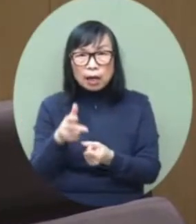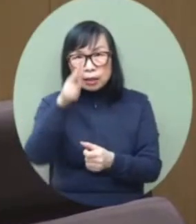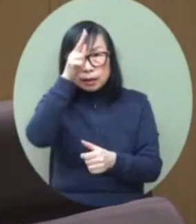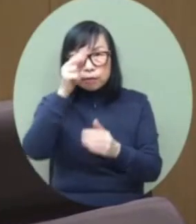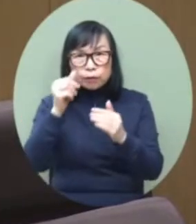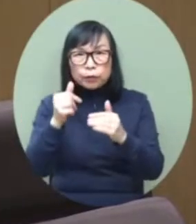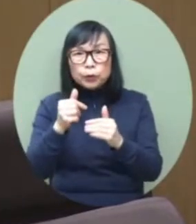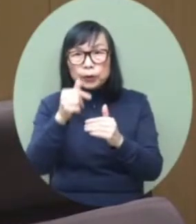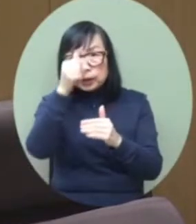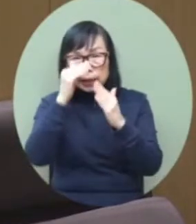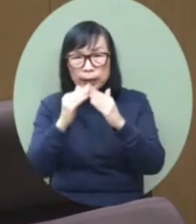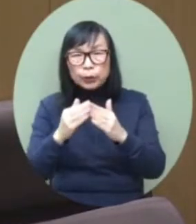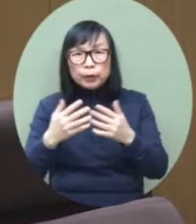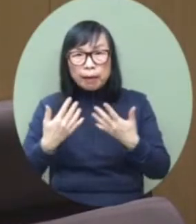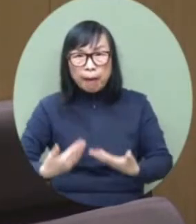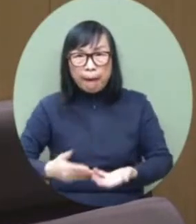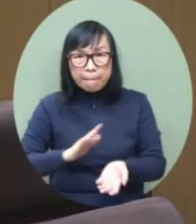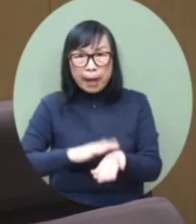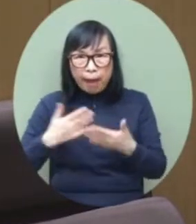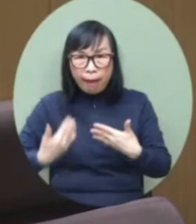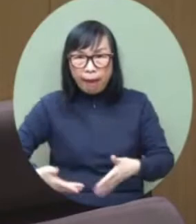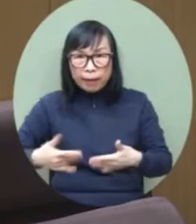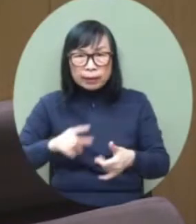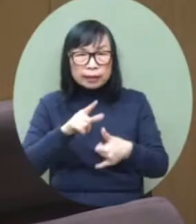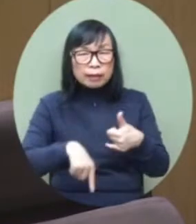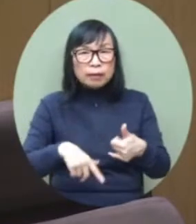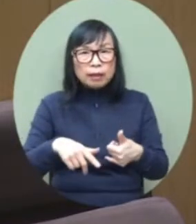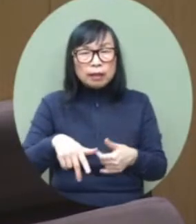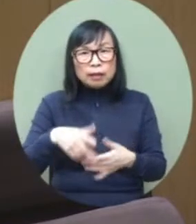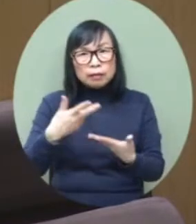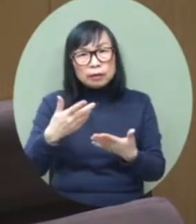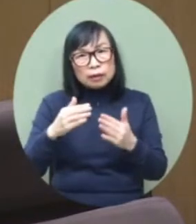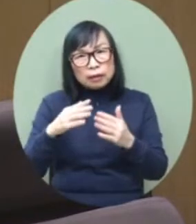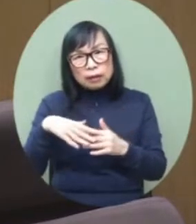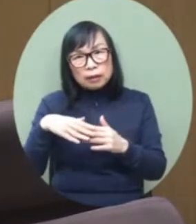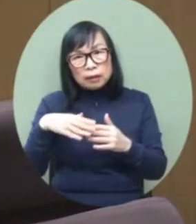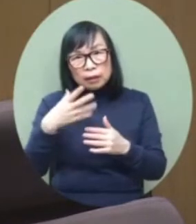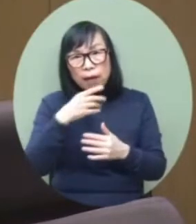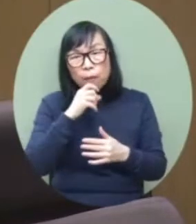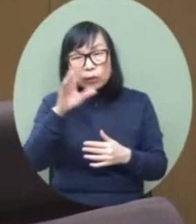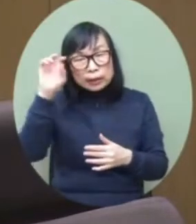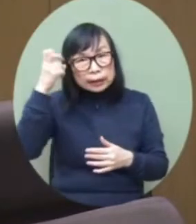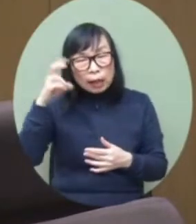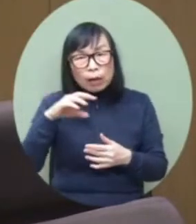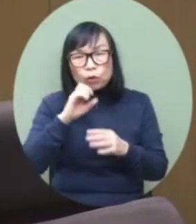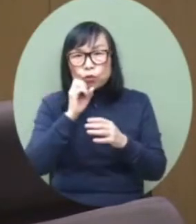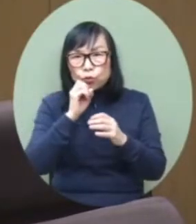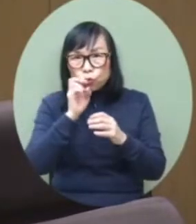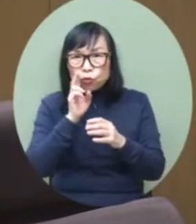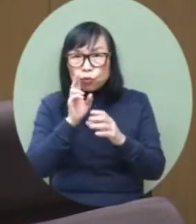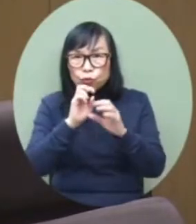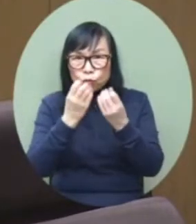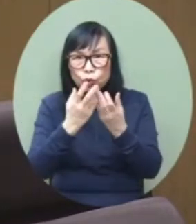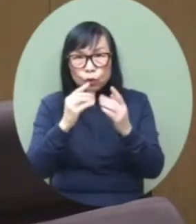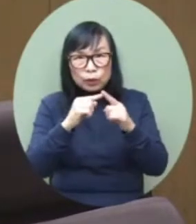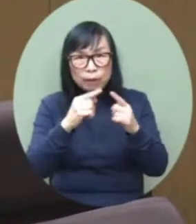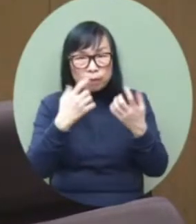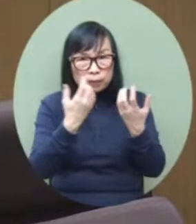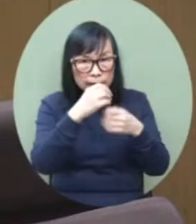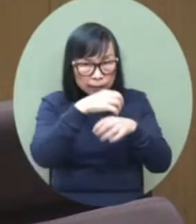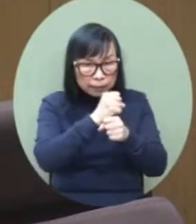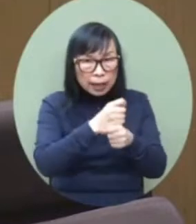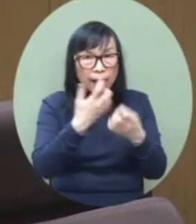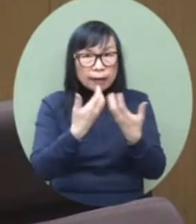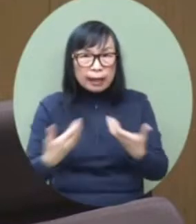the Convention Exhibition Center could take in patients with mild symptoms. So if there's a